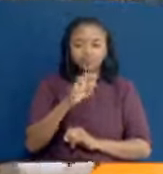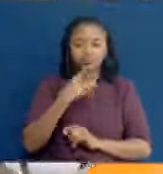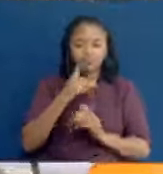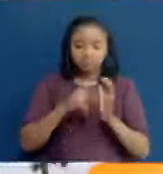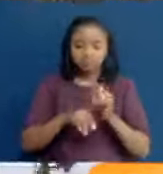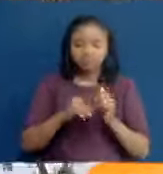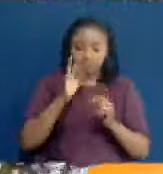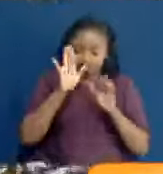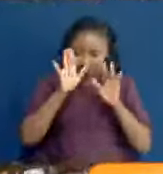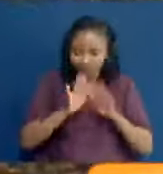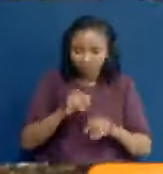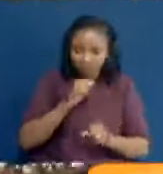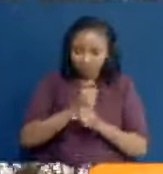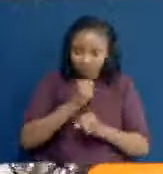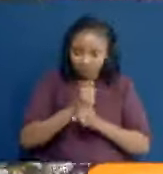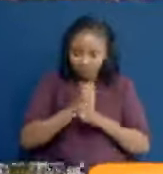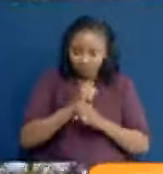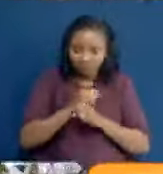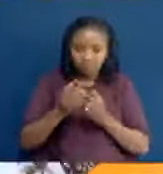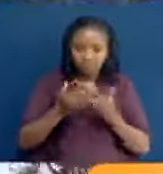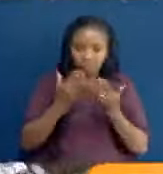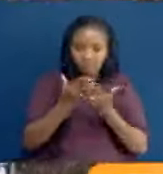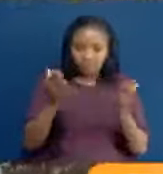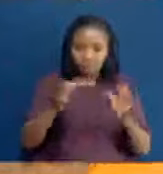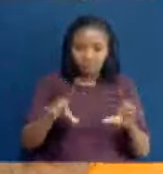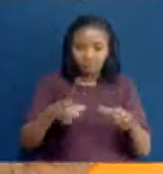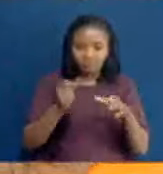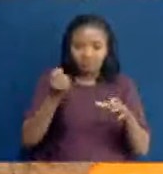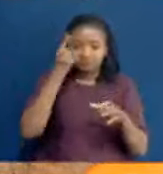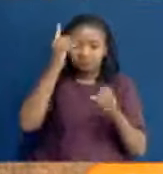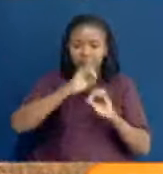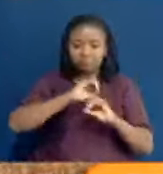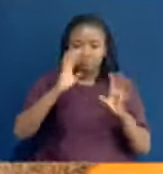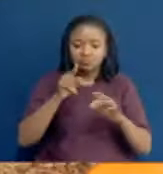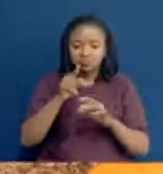the community grasps the basics of the trade.